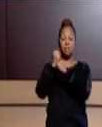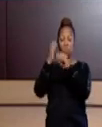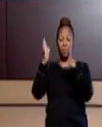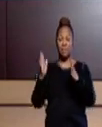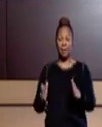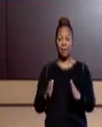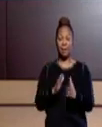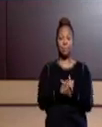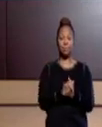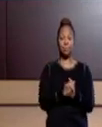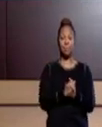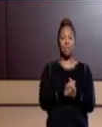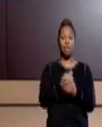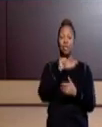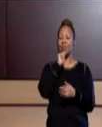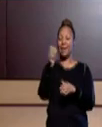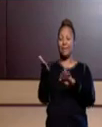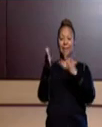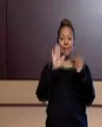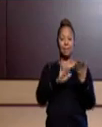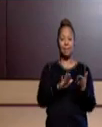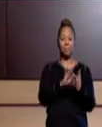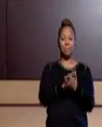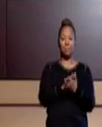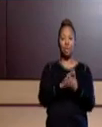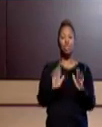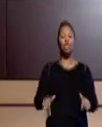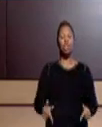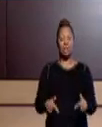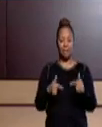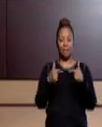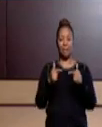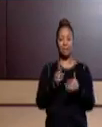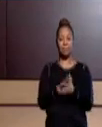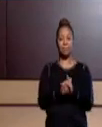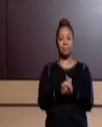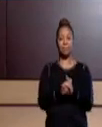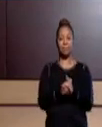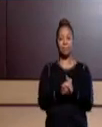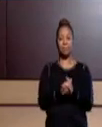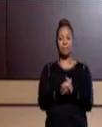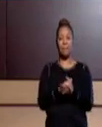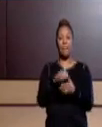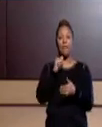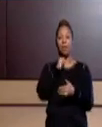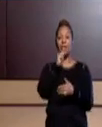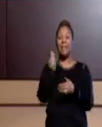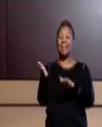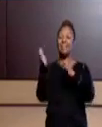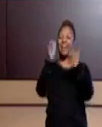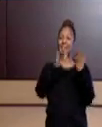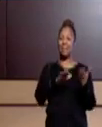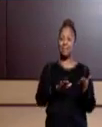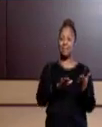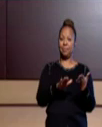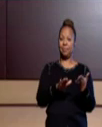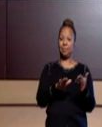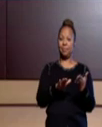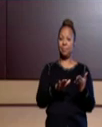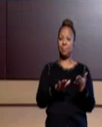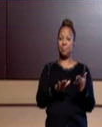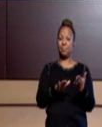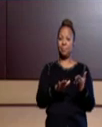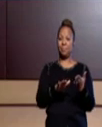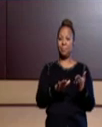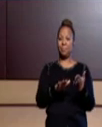side? You're not dying. You're going to live. You're not dying. You're going to get